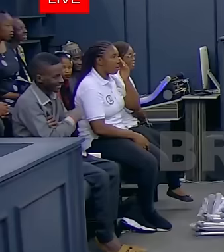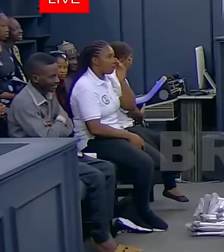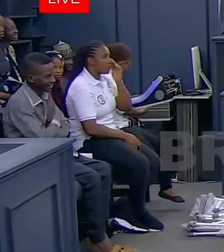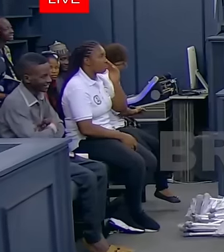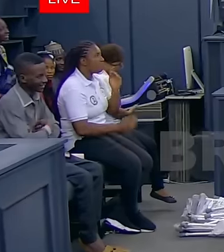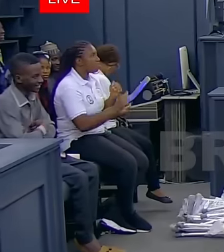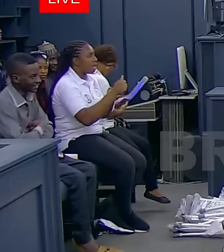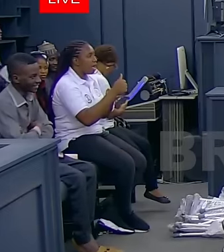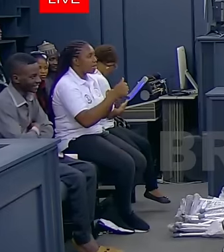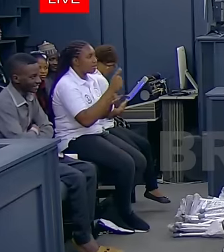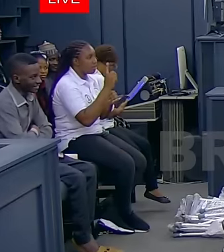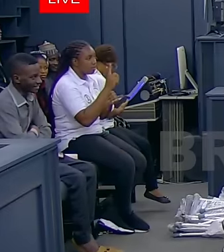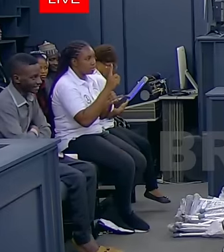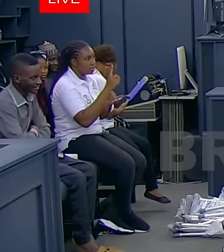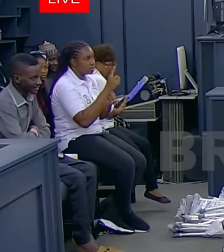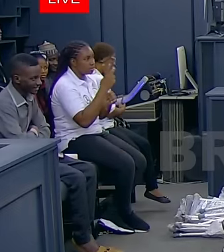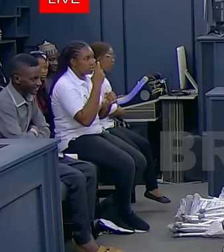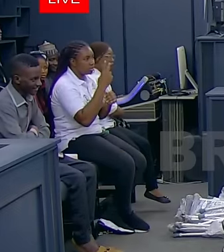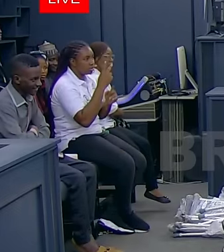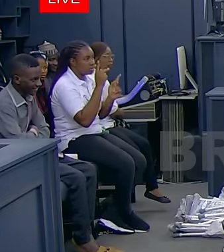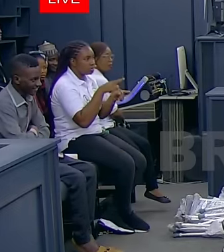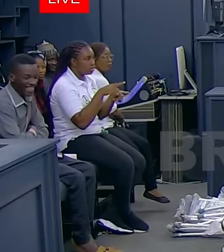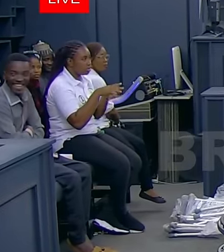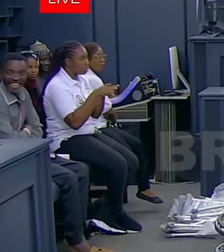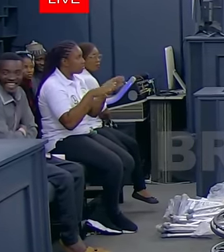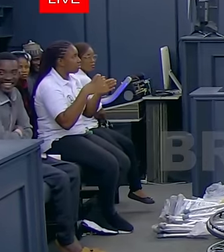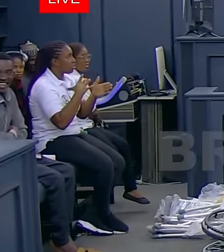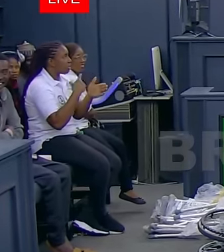Another one, you go see the person, they do like this.